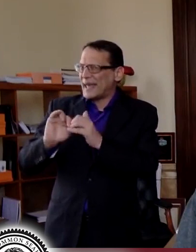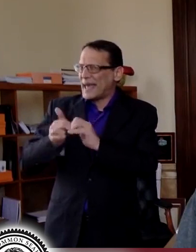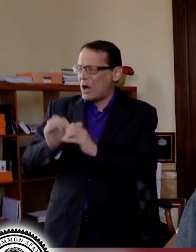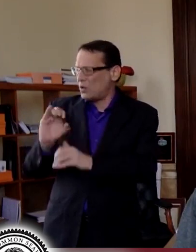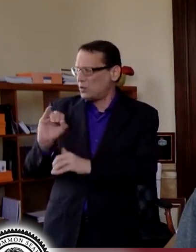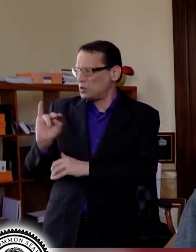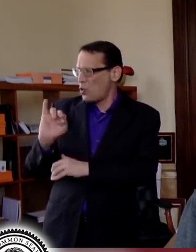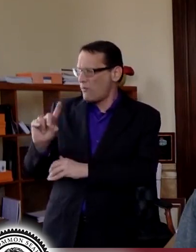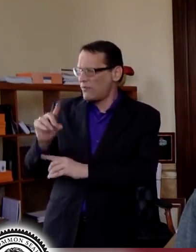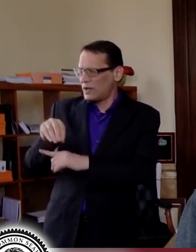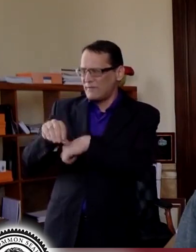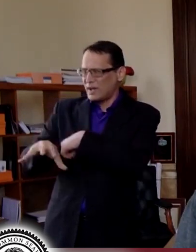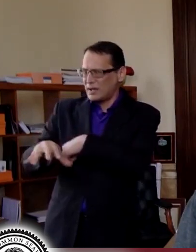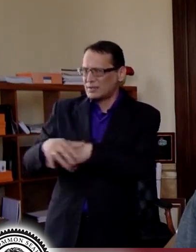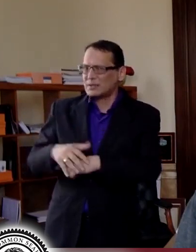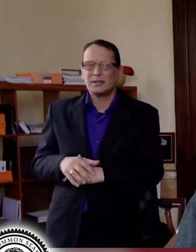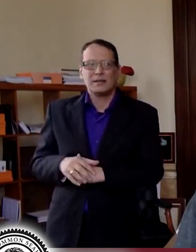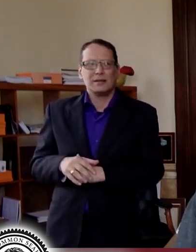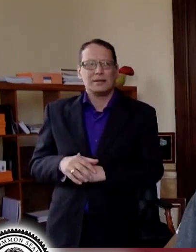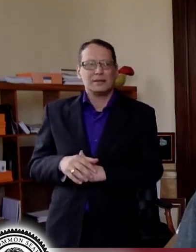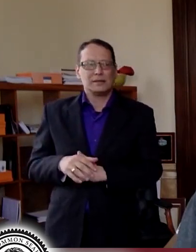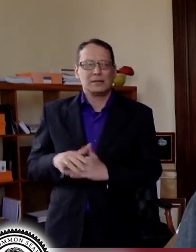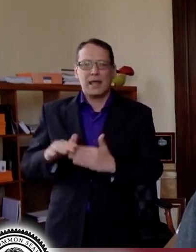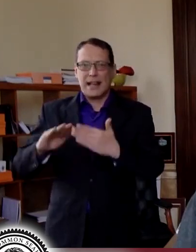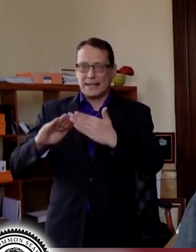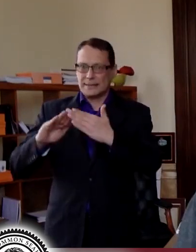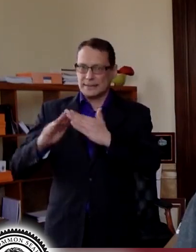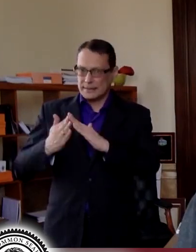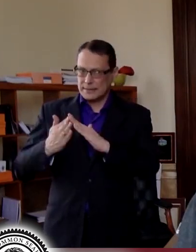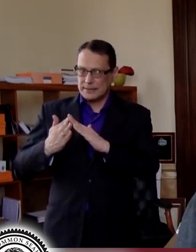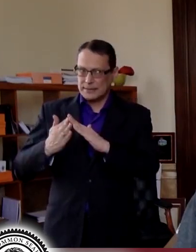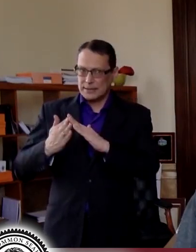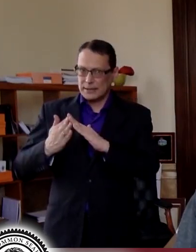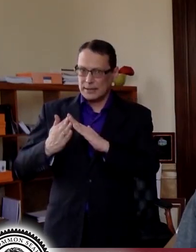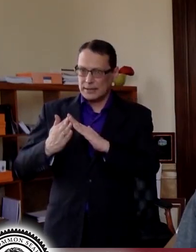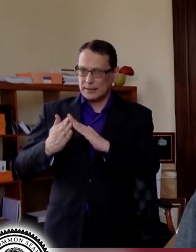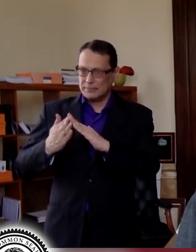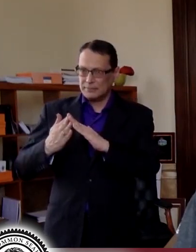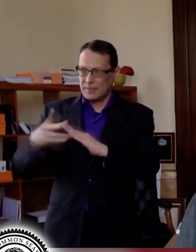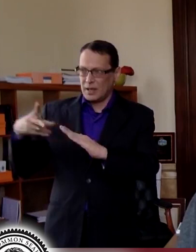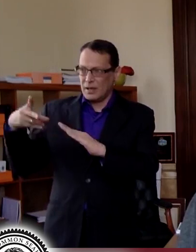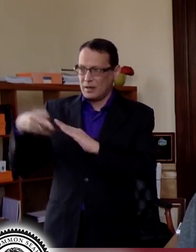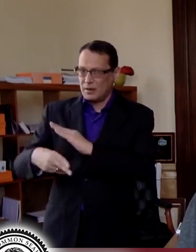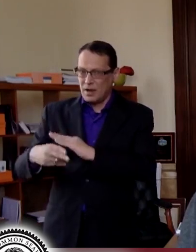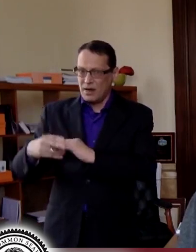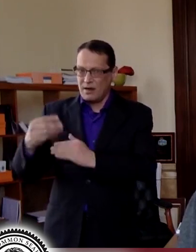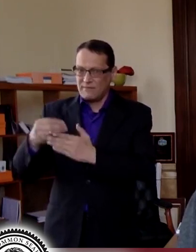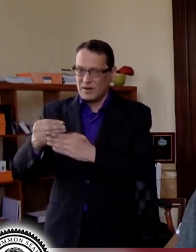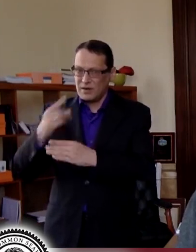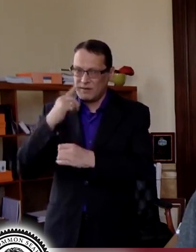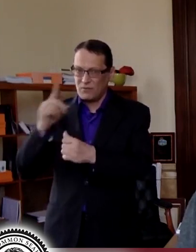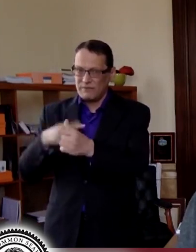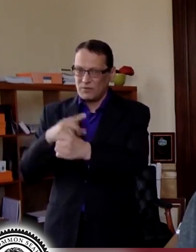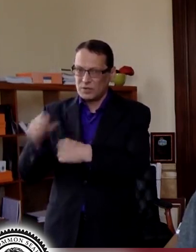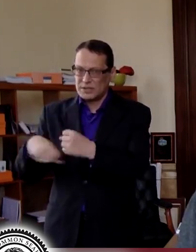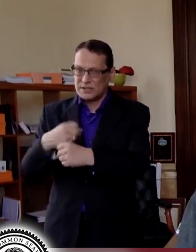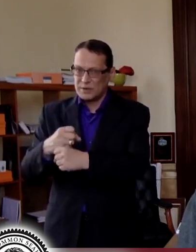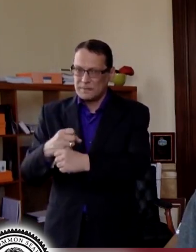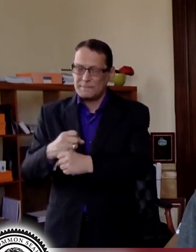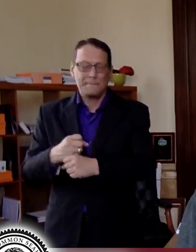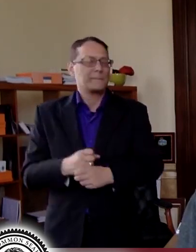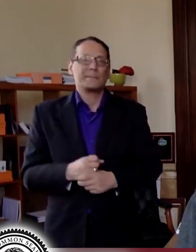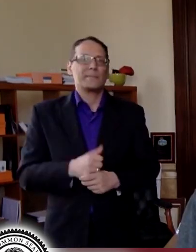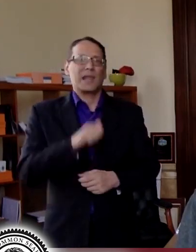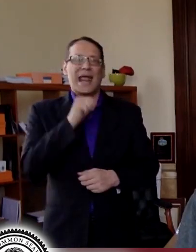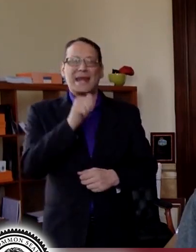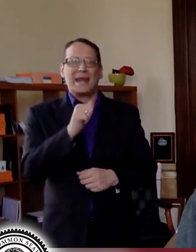by COVID-19? And the city is not considering cutting the funding for the first year. We are not considering